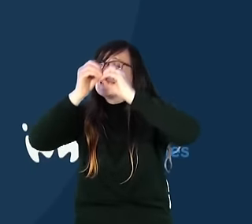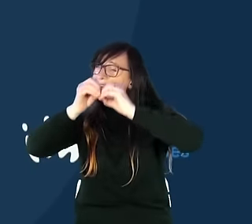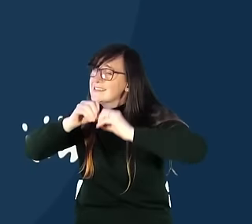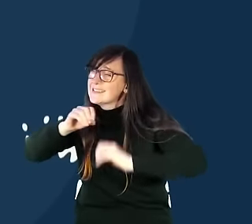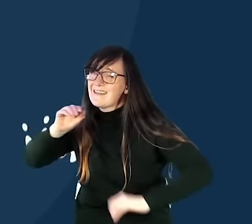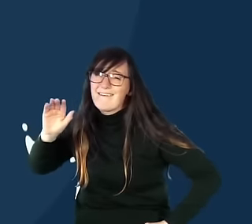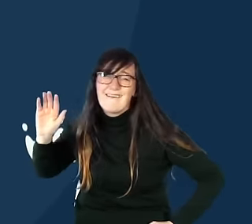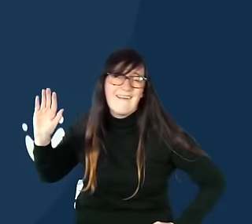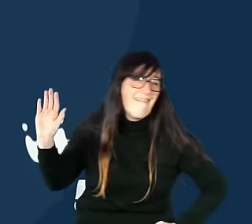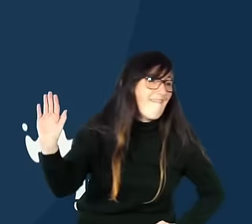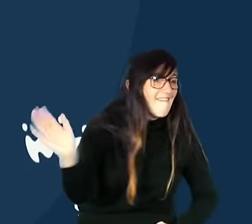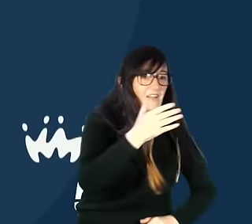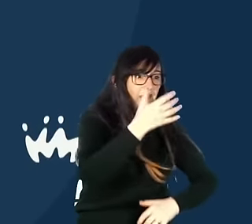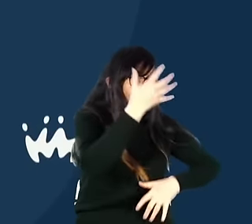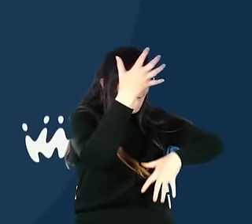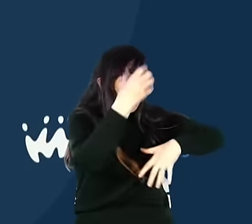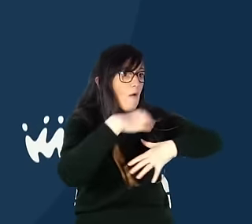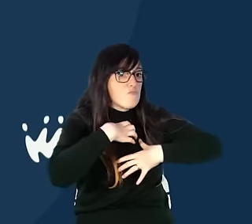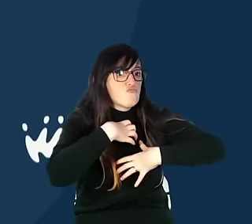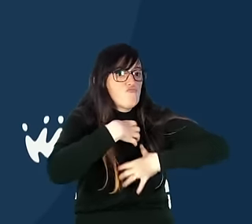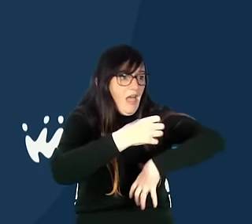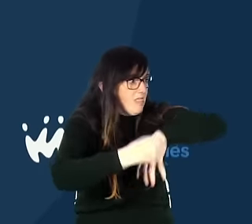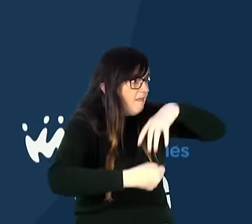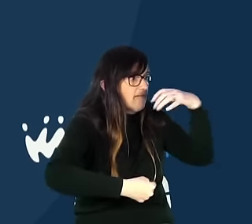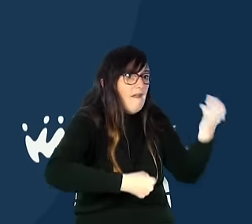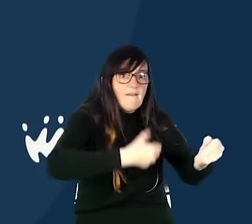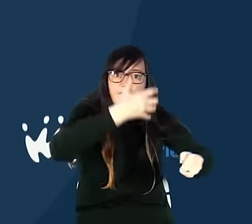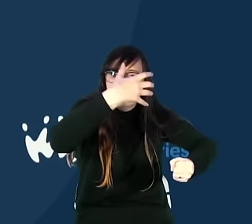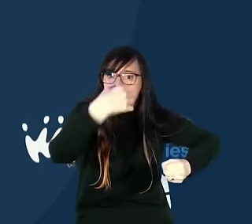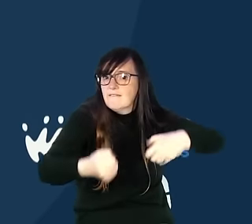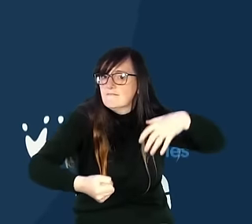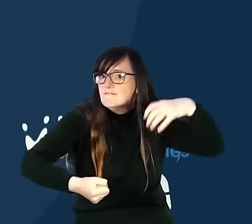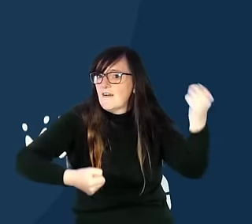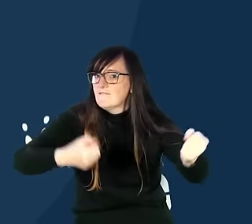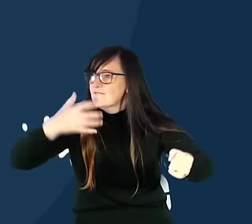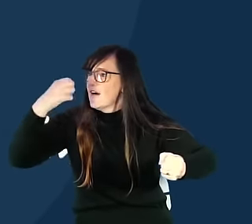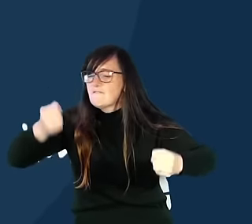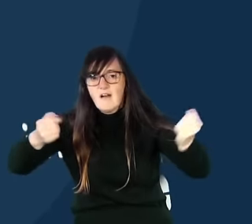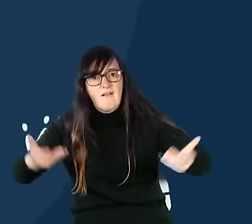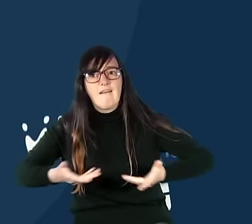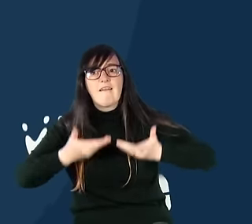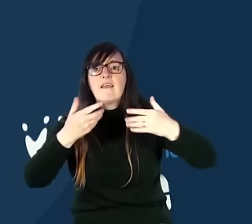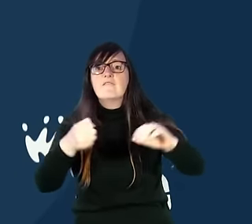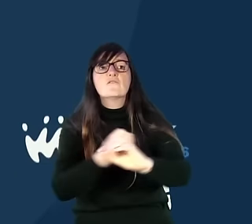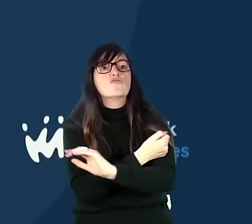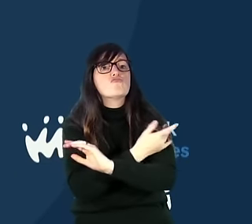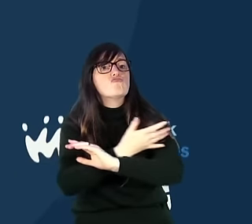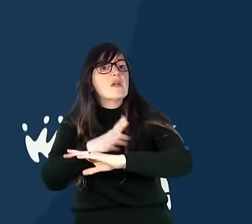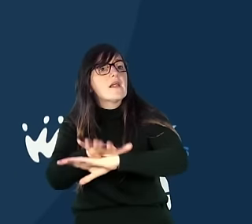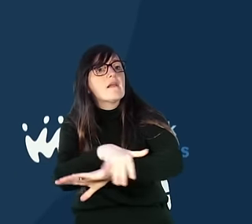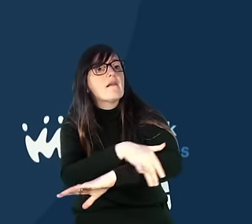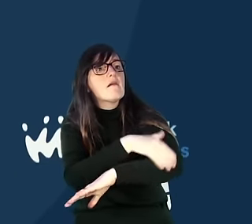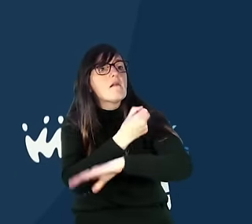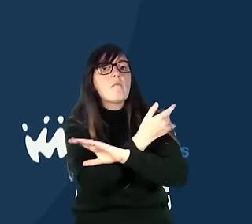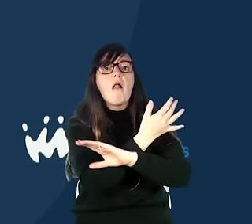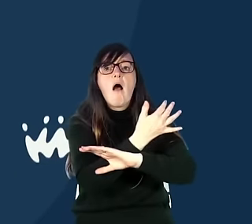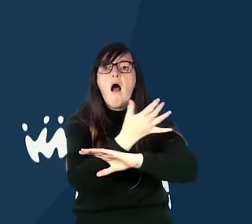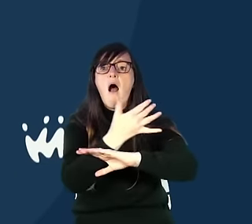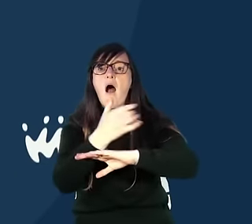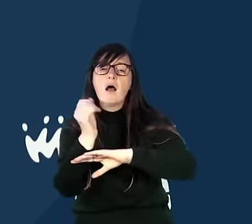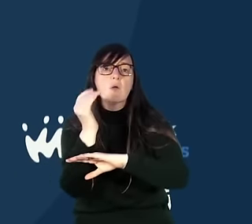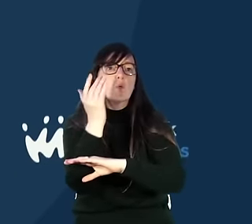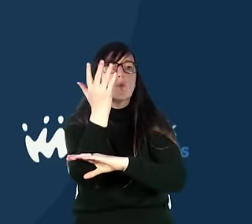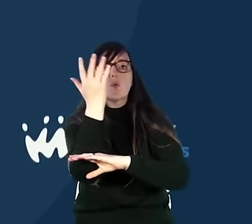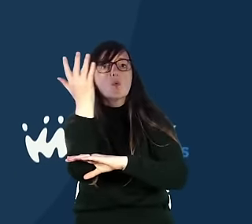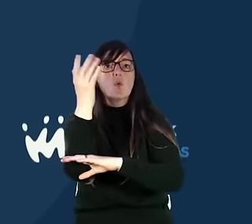that has the breath of life in it, I give every green plant for food. And